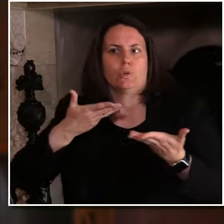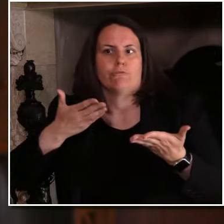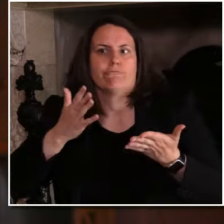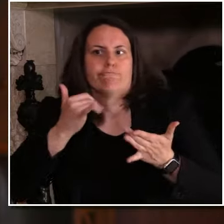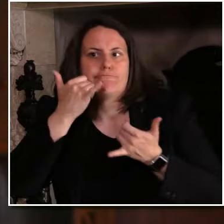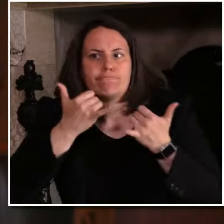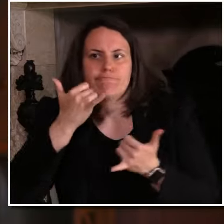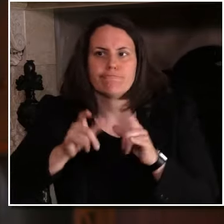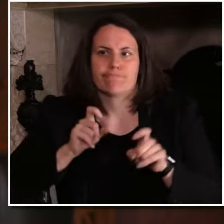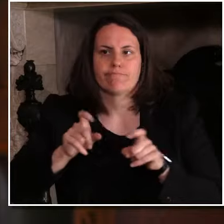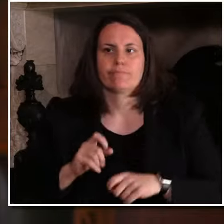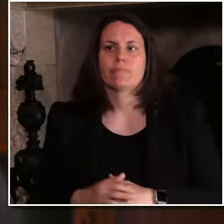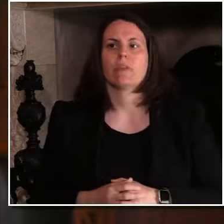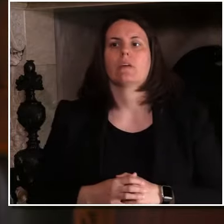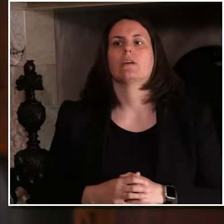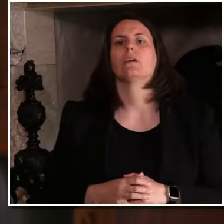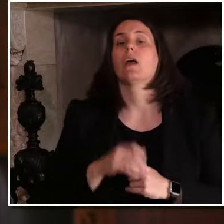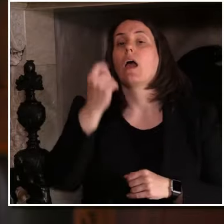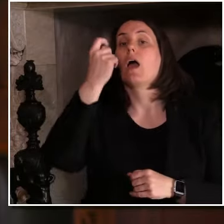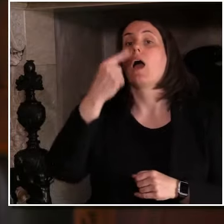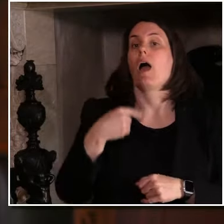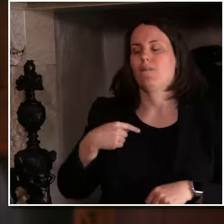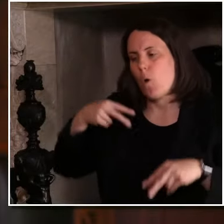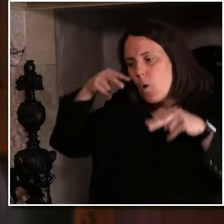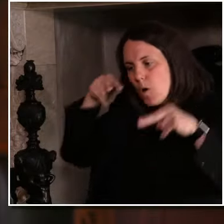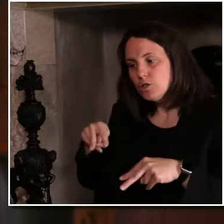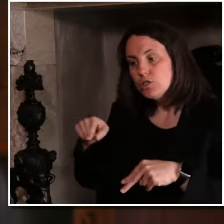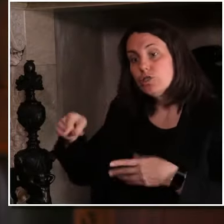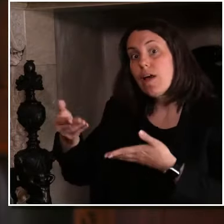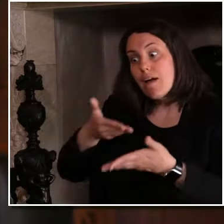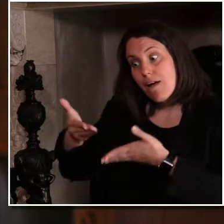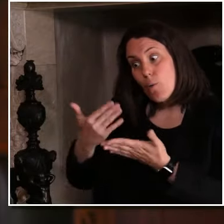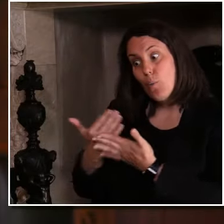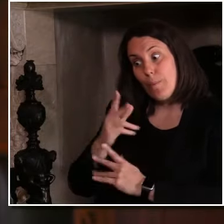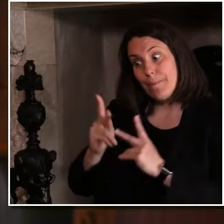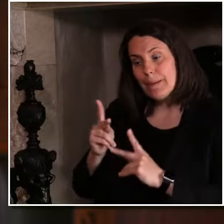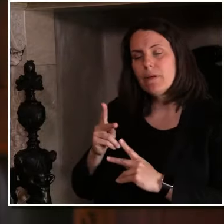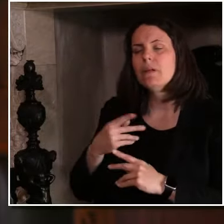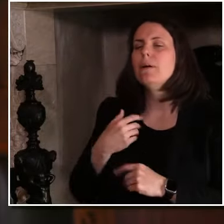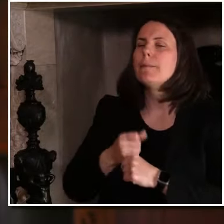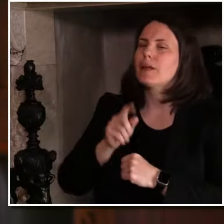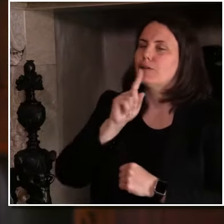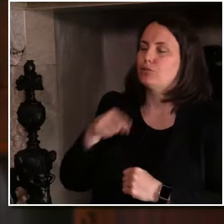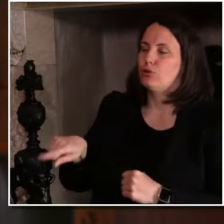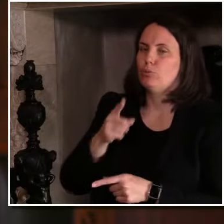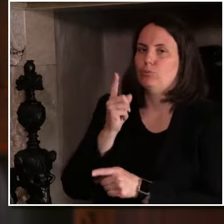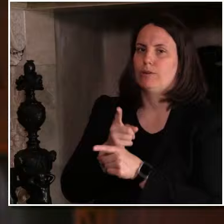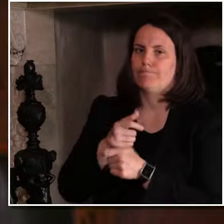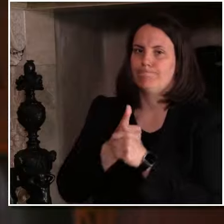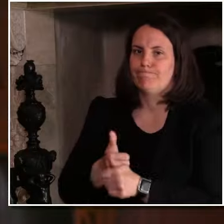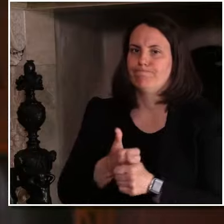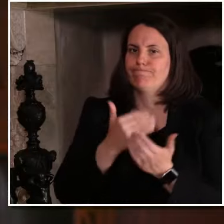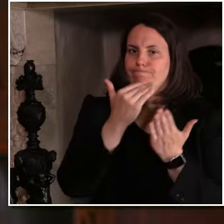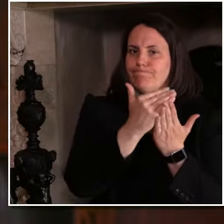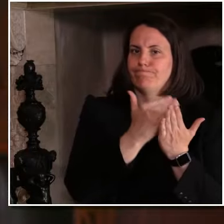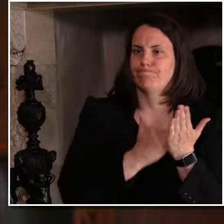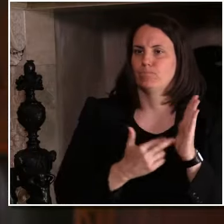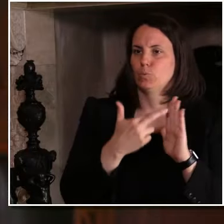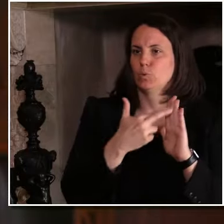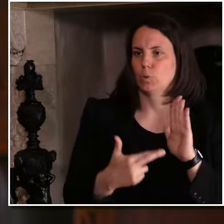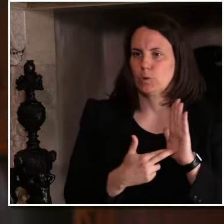are doing it to the best of our ability to meet the needs of local communities. I don't know, Ryan, if you want to say.